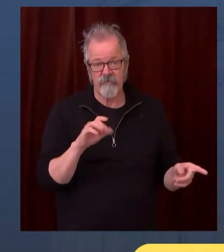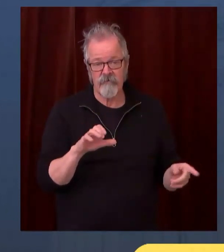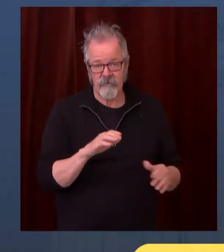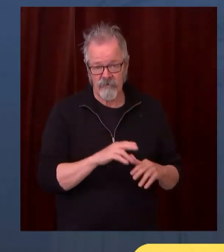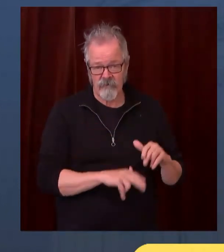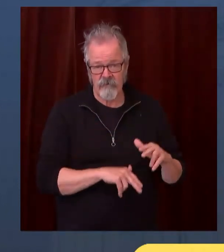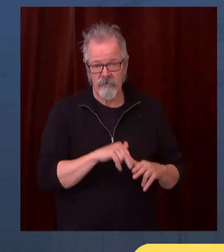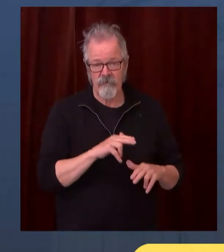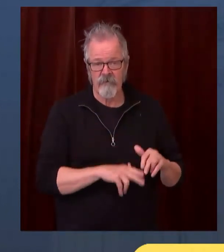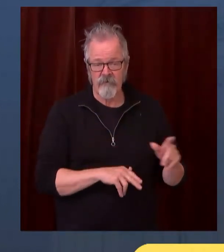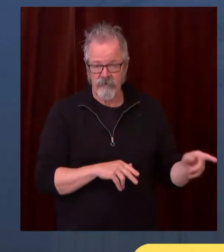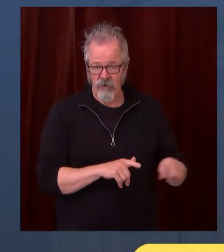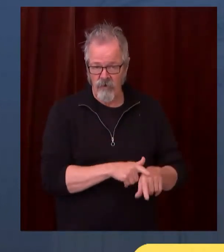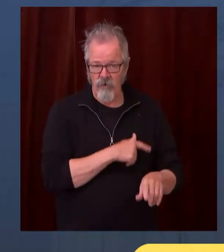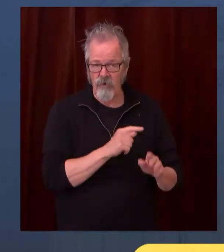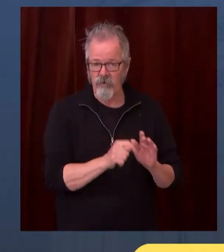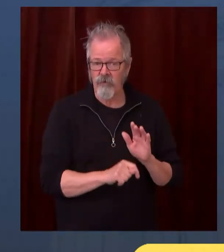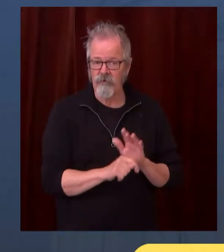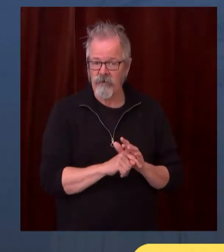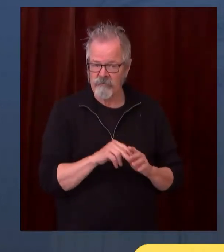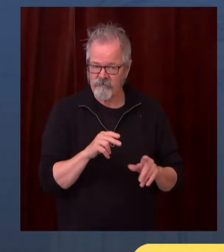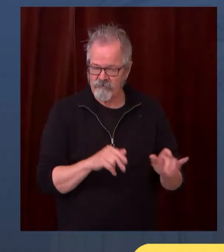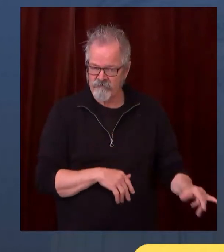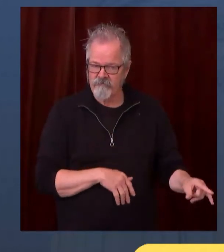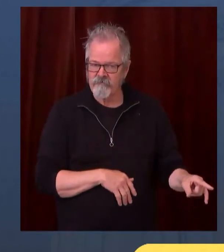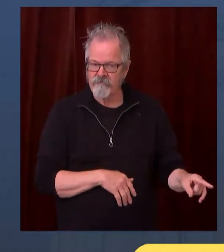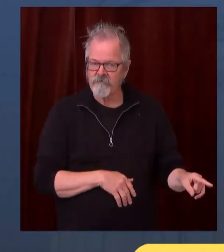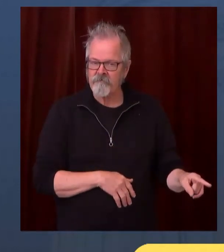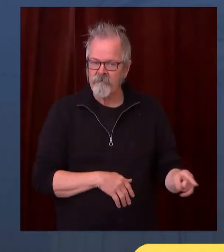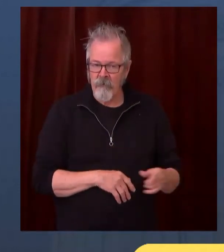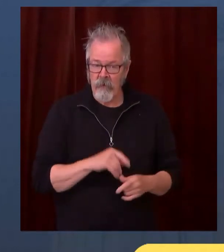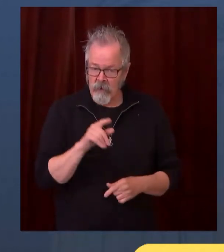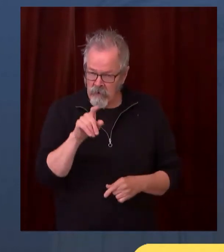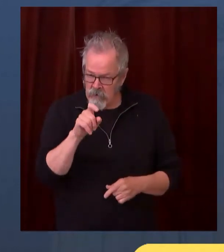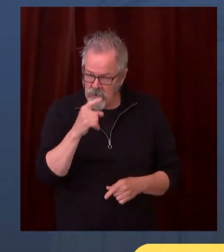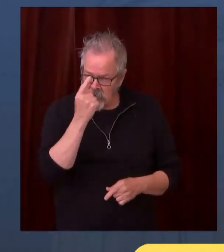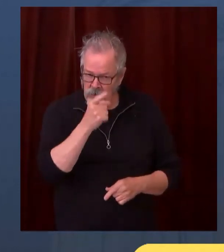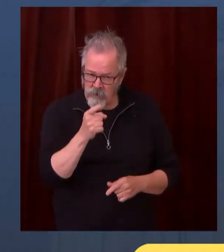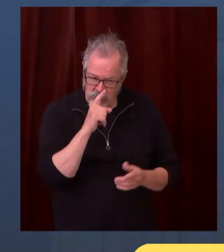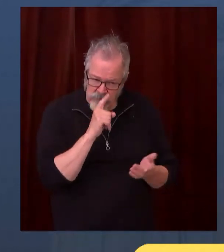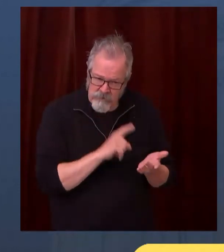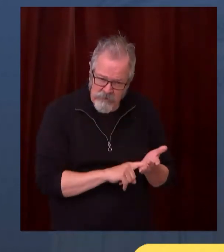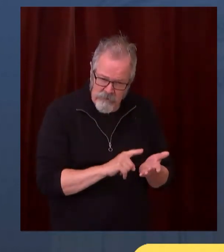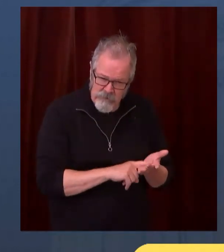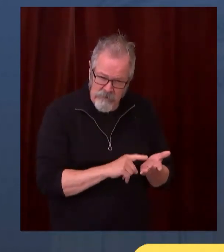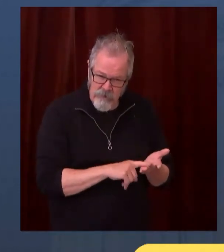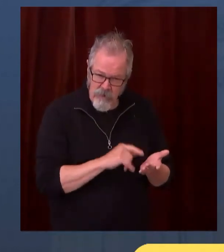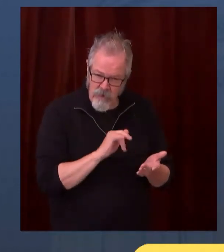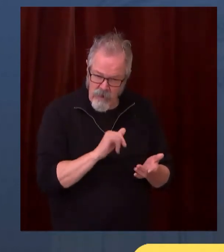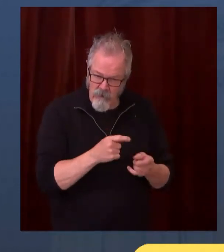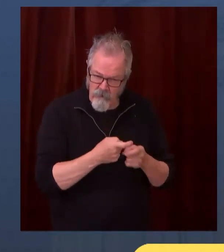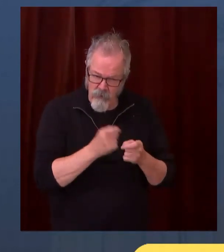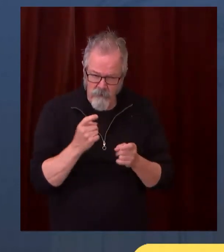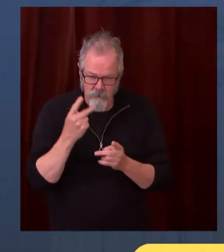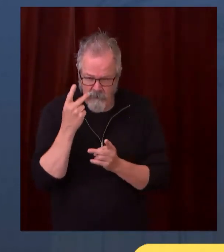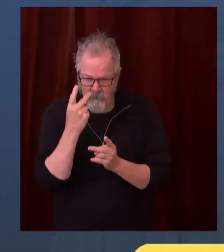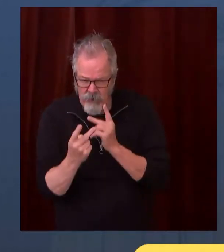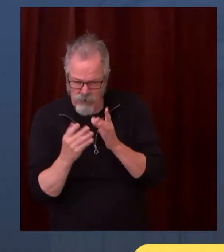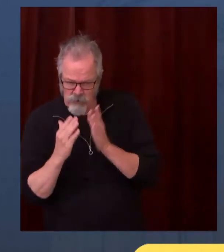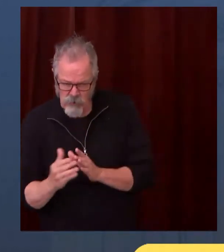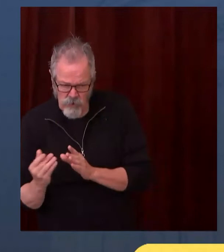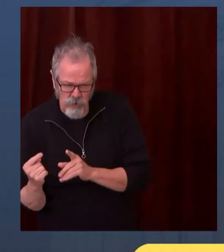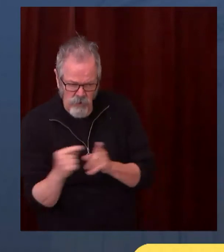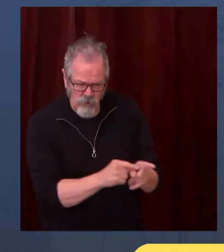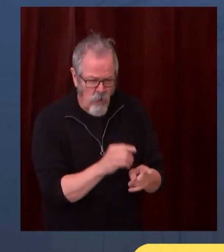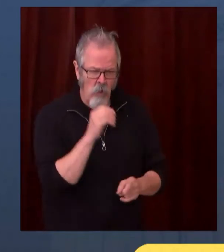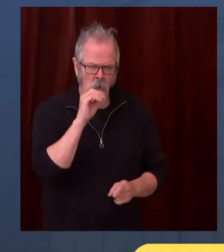brought in by visitors or spread from staff? John, do you want to answer that? Sure. So